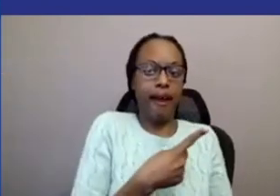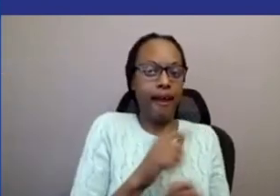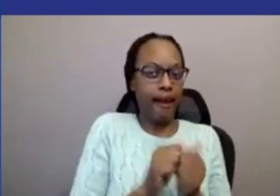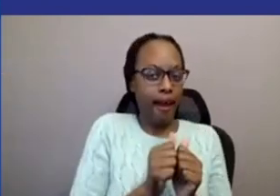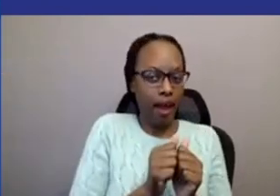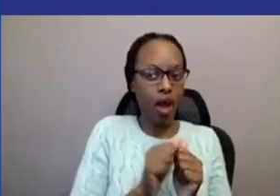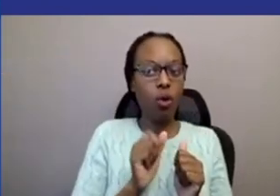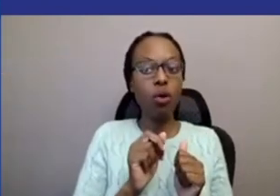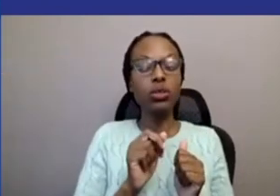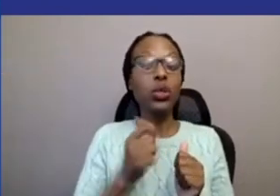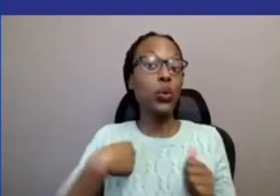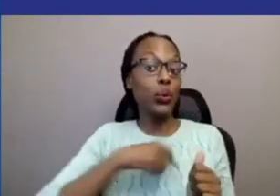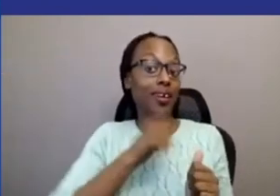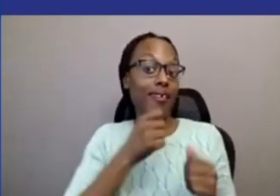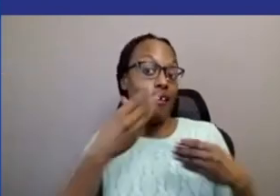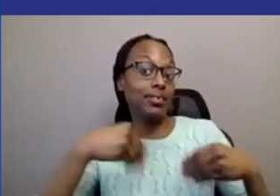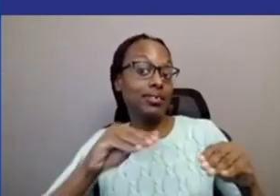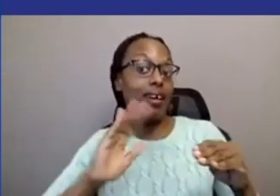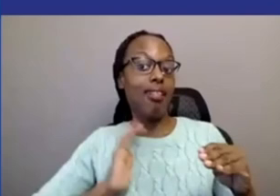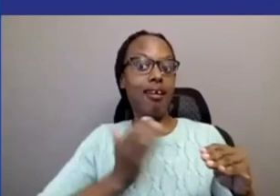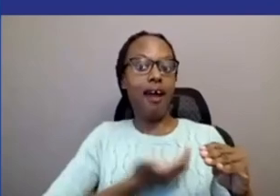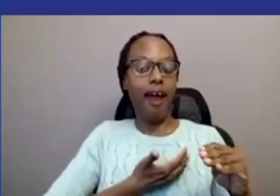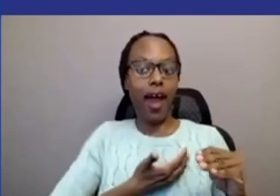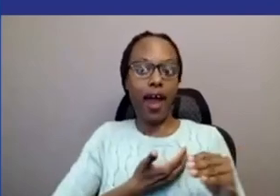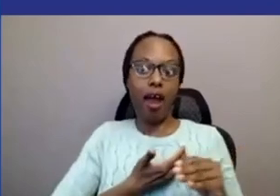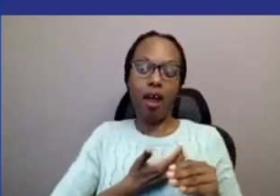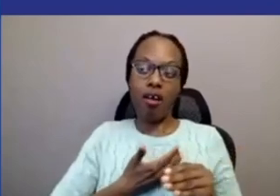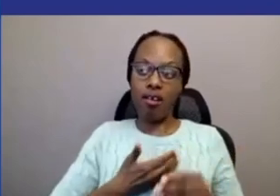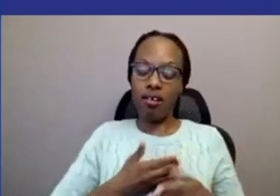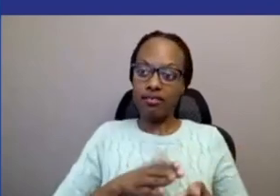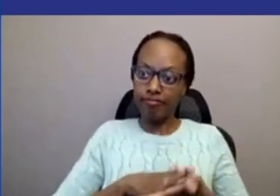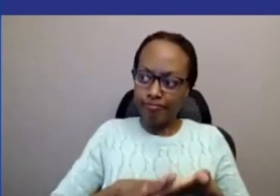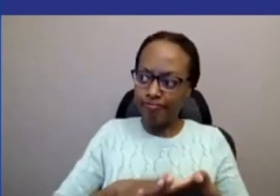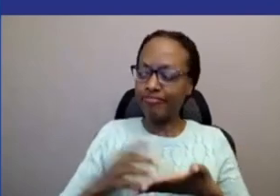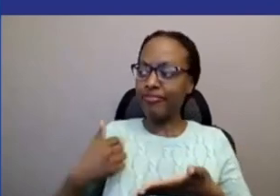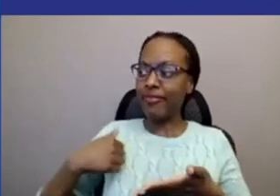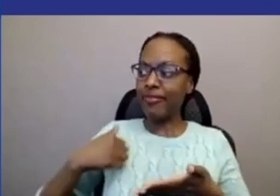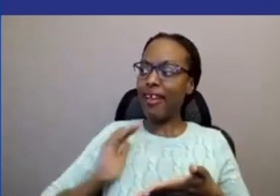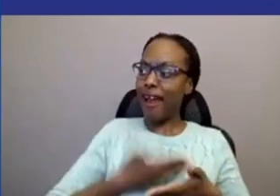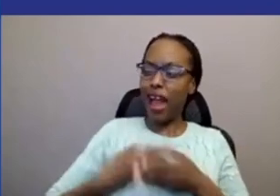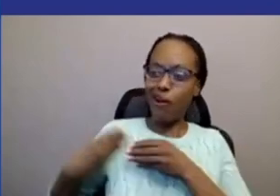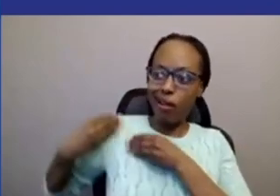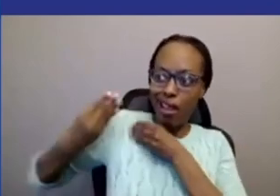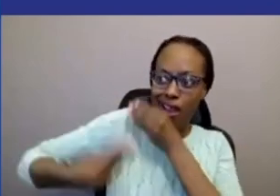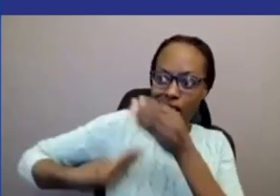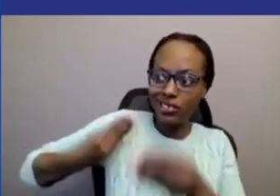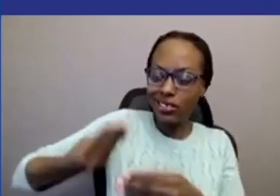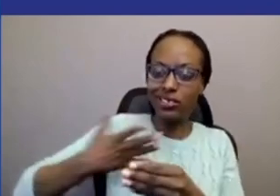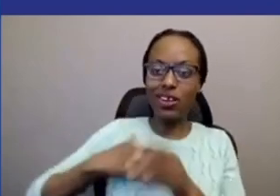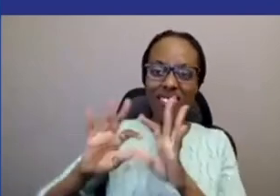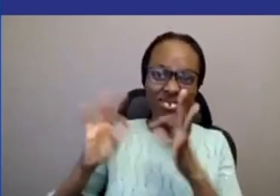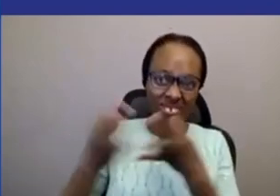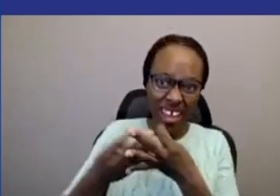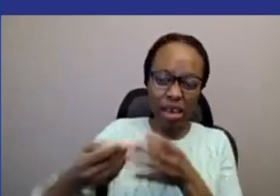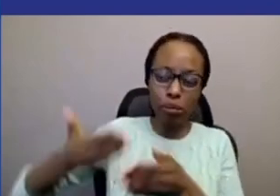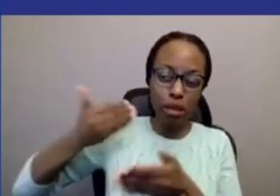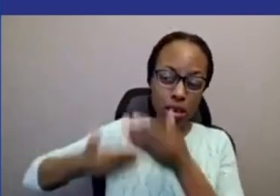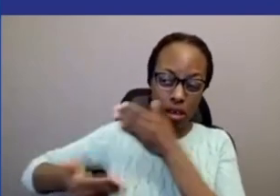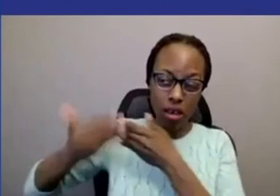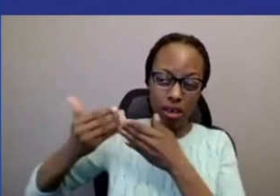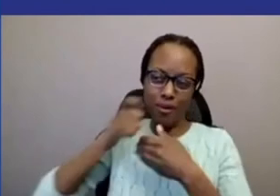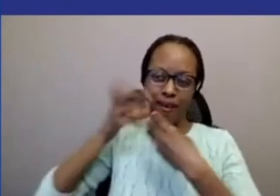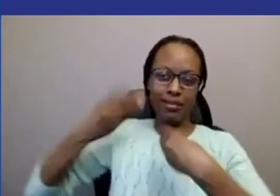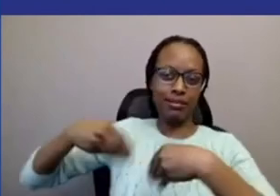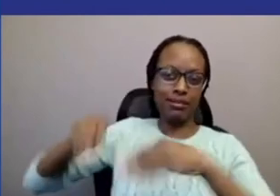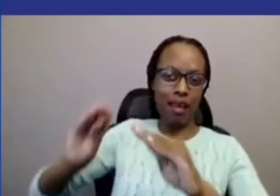our lineage or our ancestors or all, and you know, and you keep remembering everything that was the